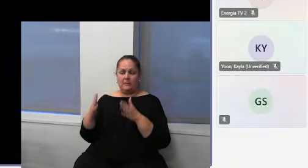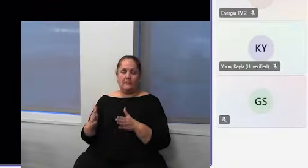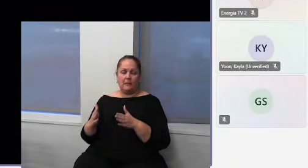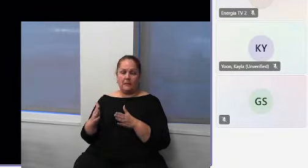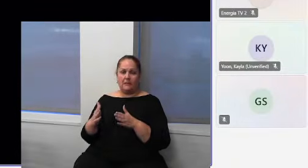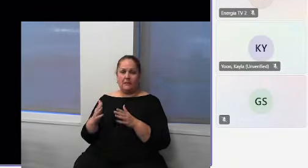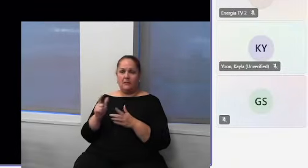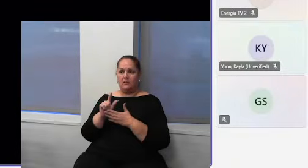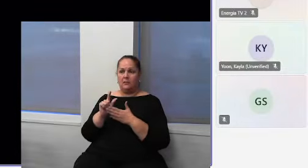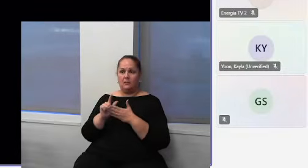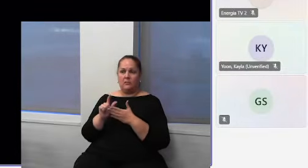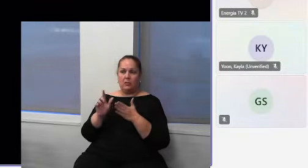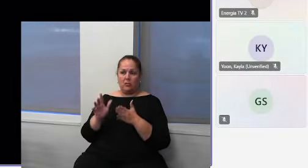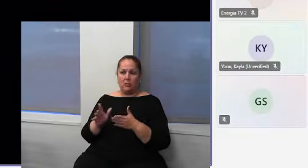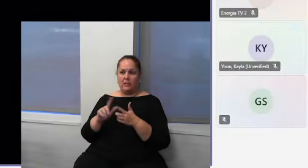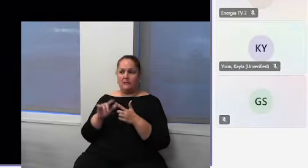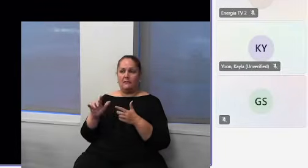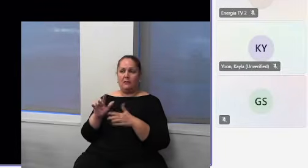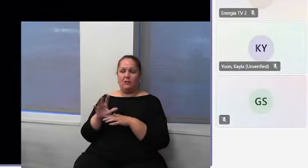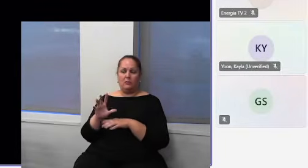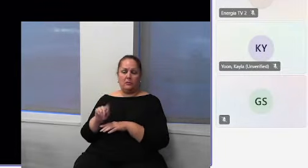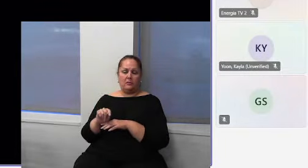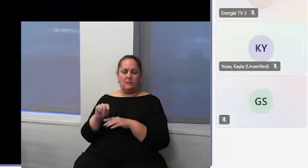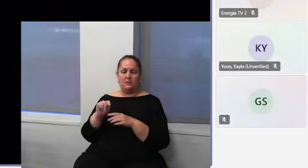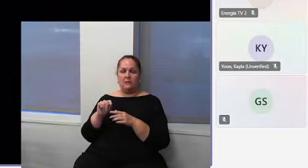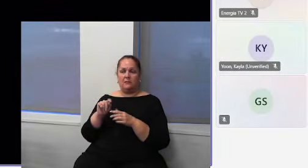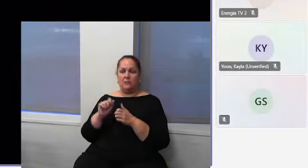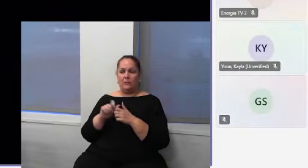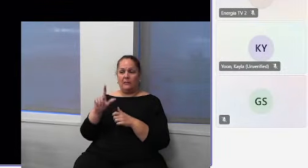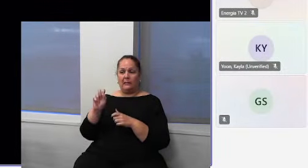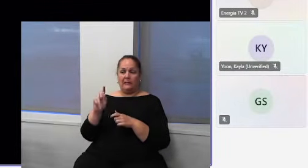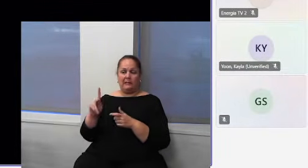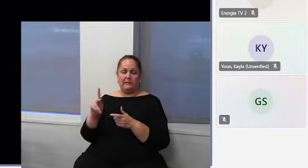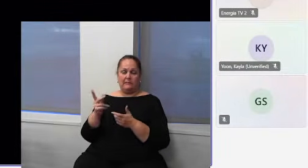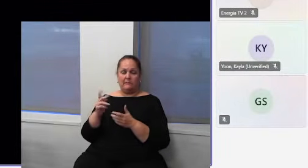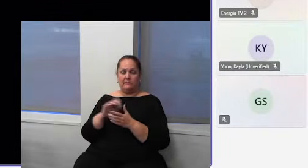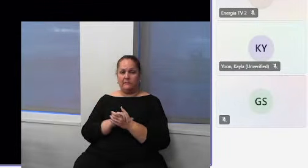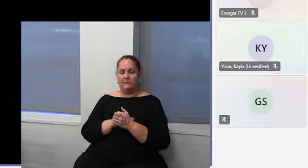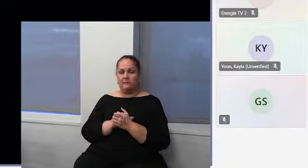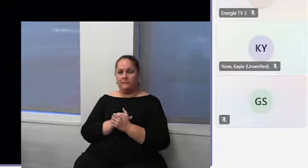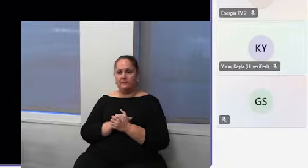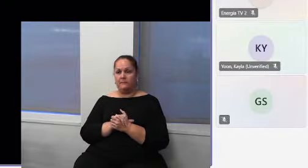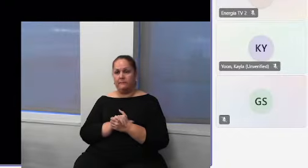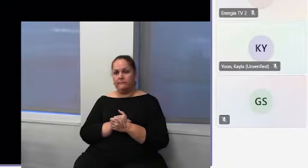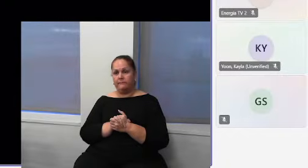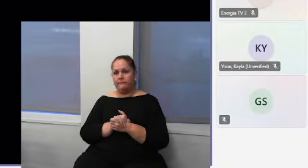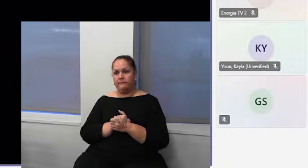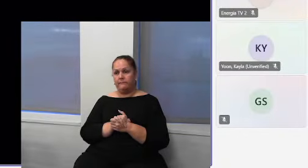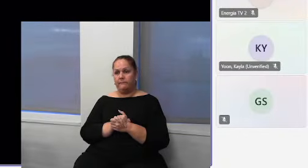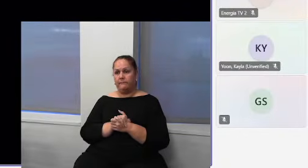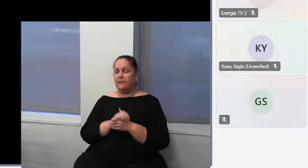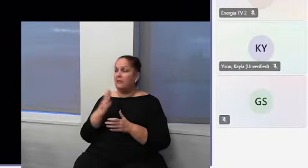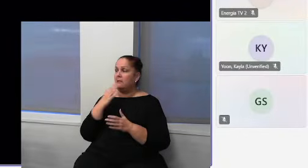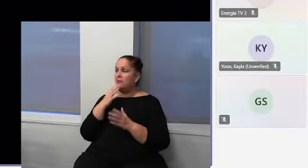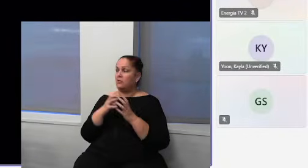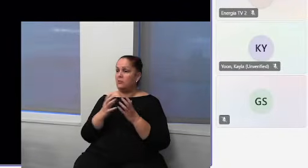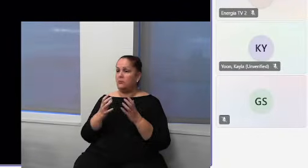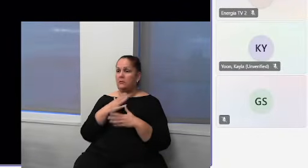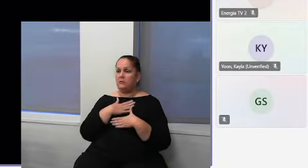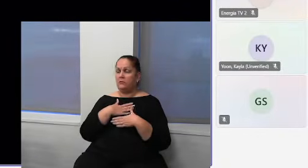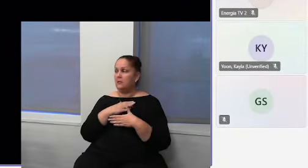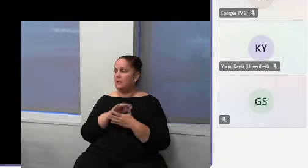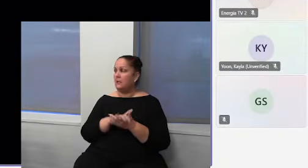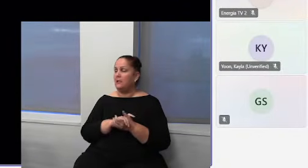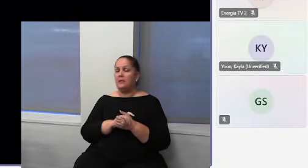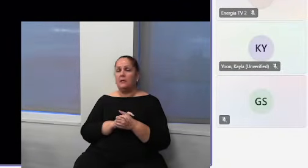the participants, the lawyers and consultants with the link of the video. Thank you